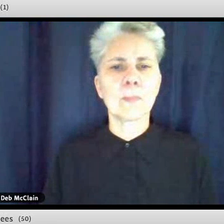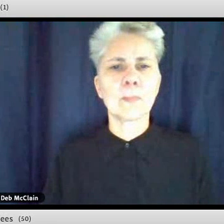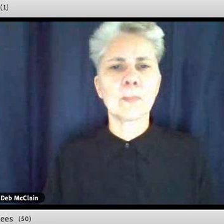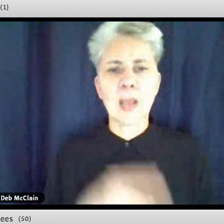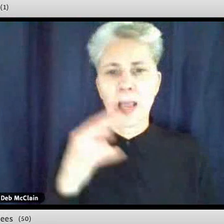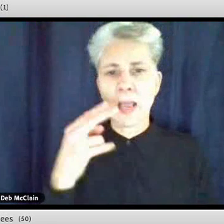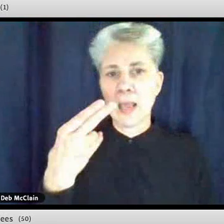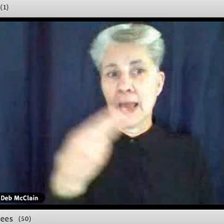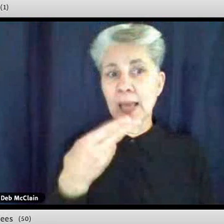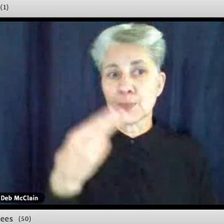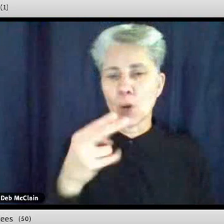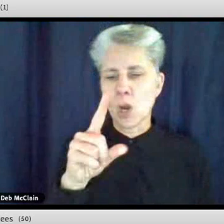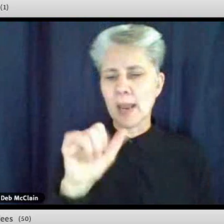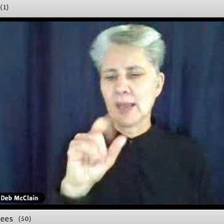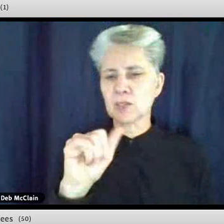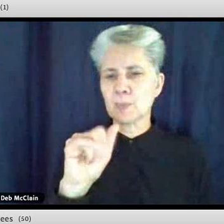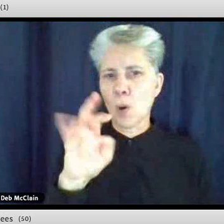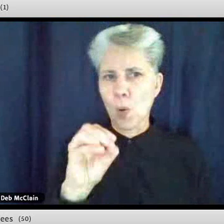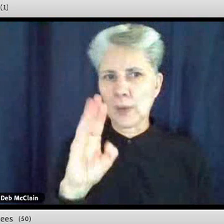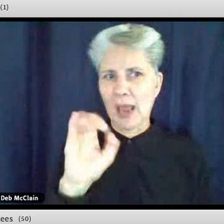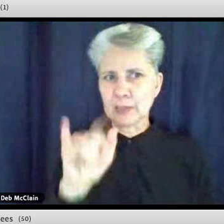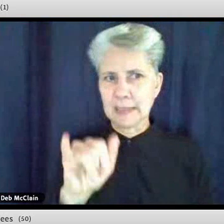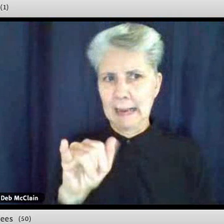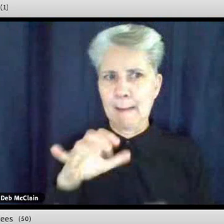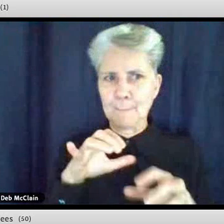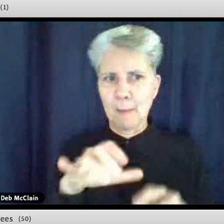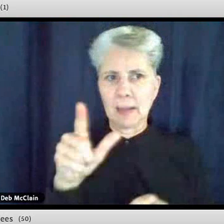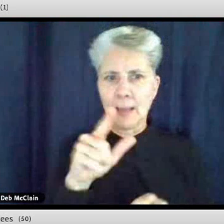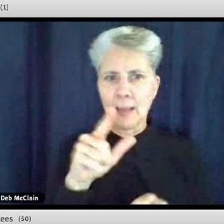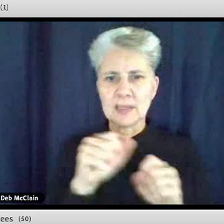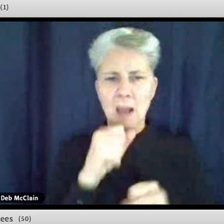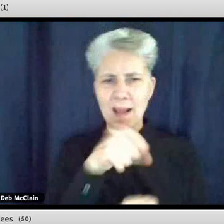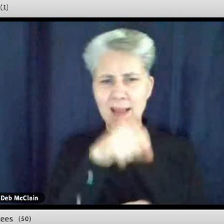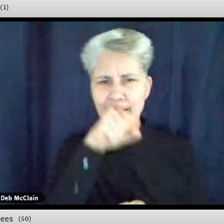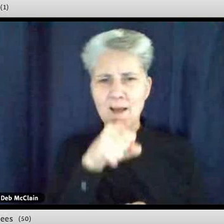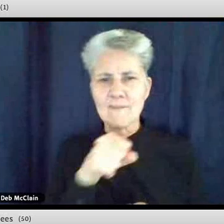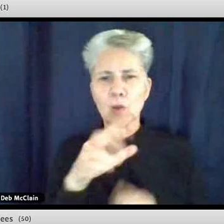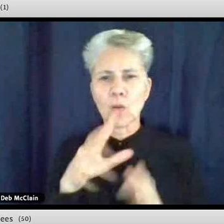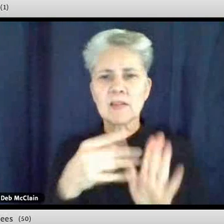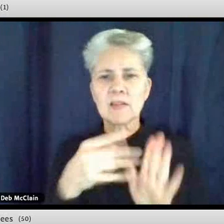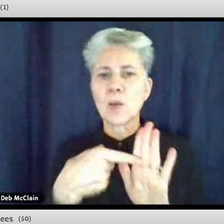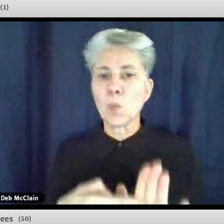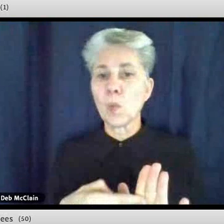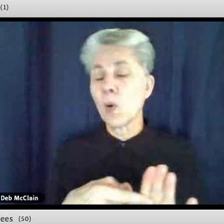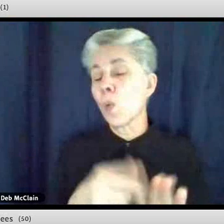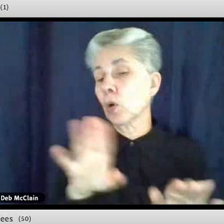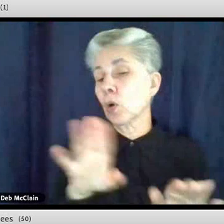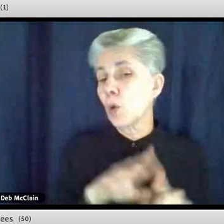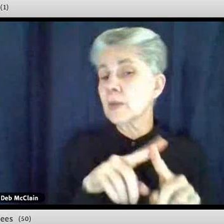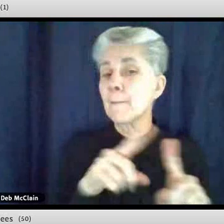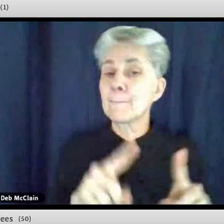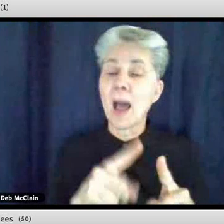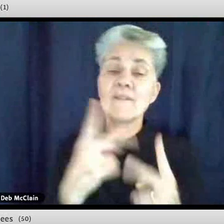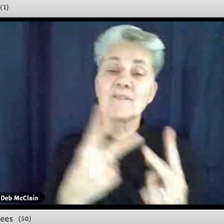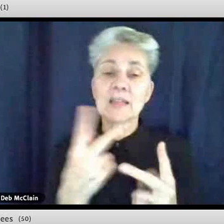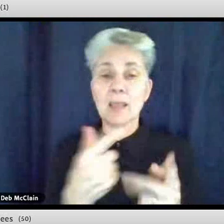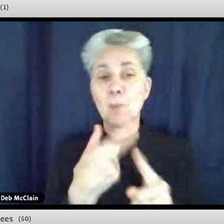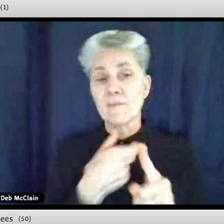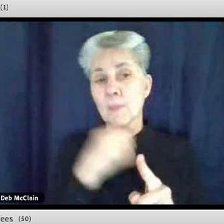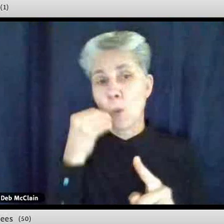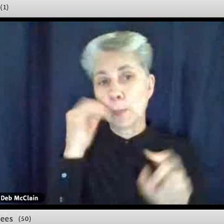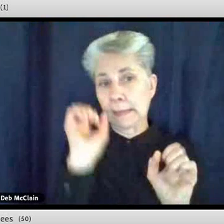is the Hillsborough County Public Library System. I love this graphic. They're saying, hey, we're closed, but you can